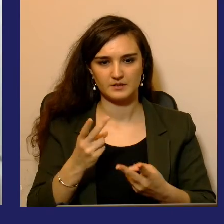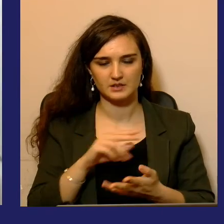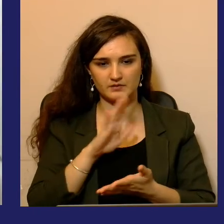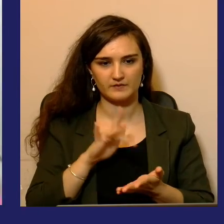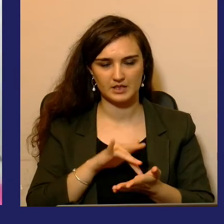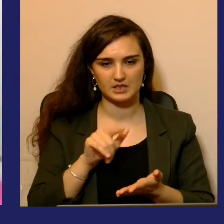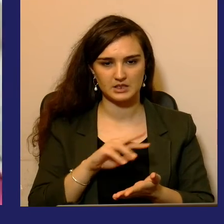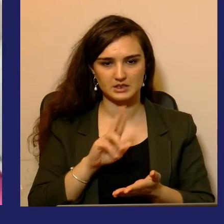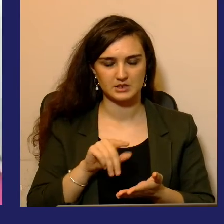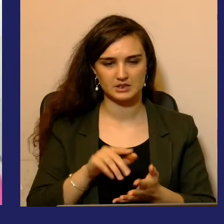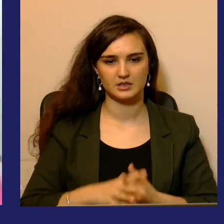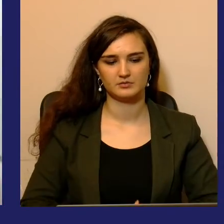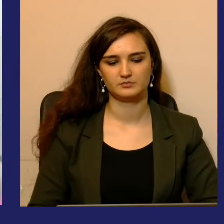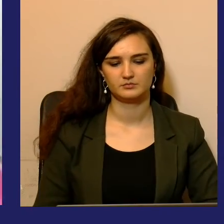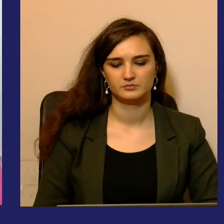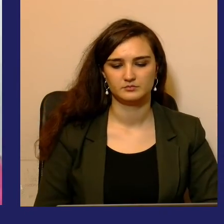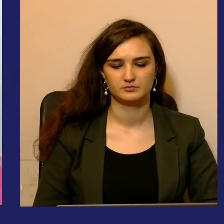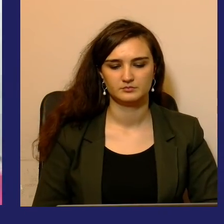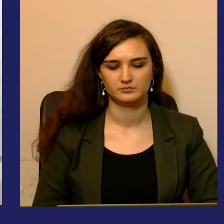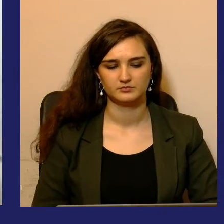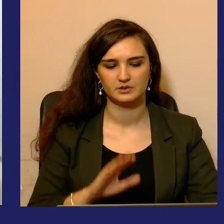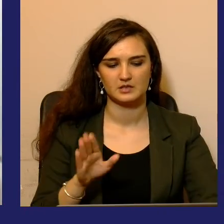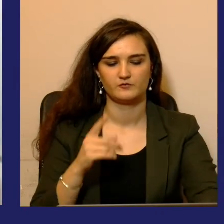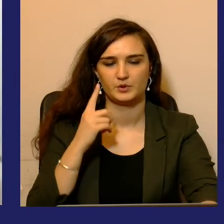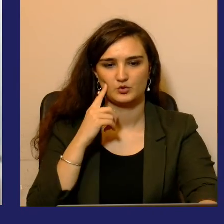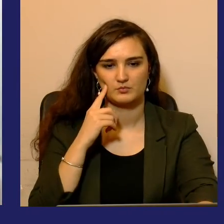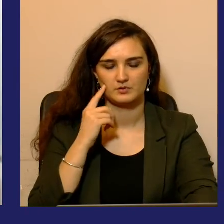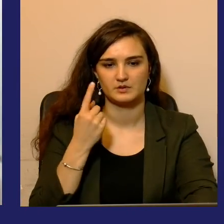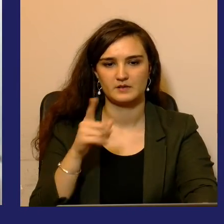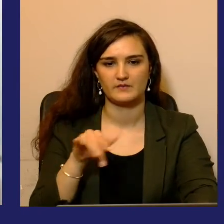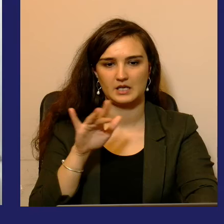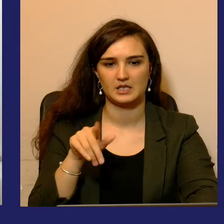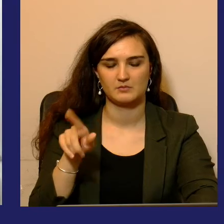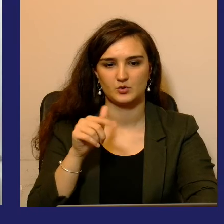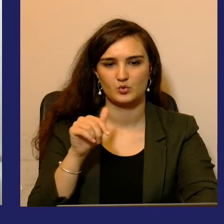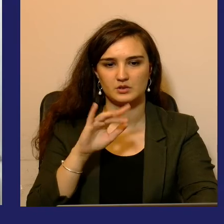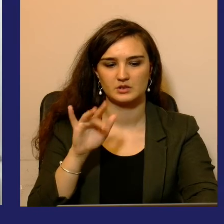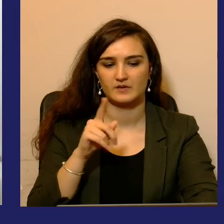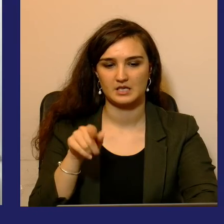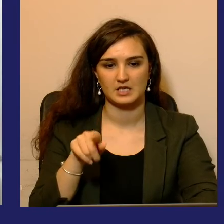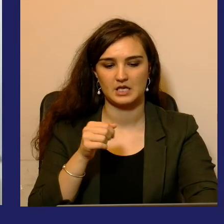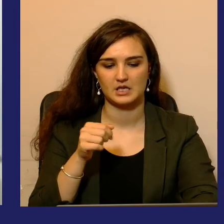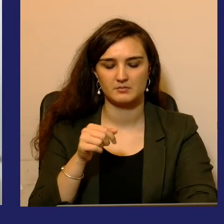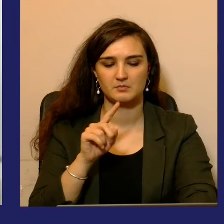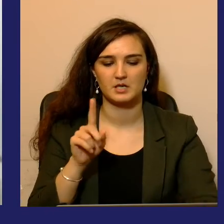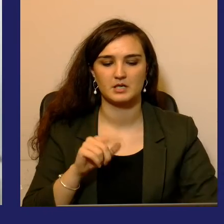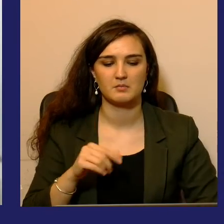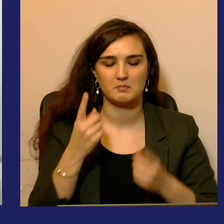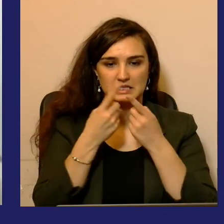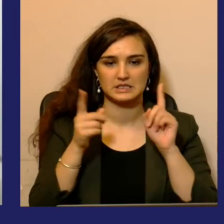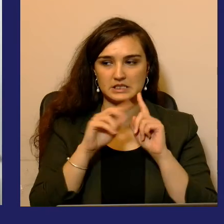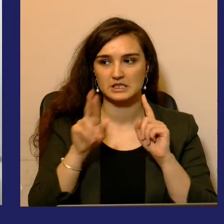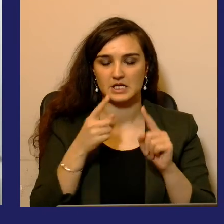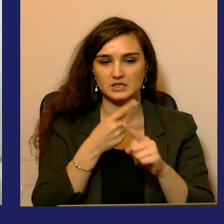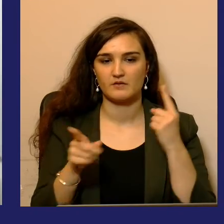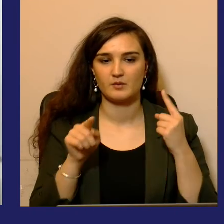broadly comparatively as you all do. Mexico is a very different country in a sense, or a very different political